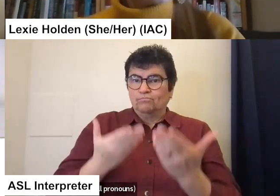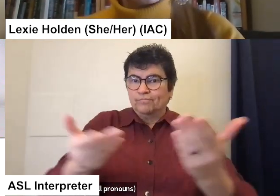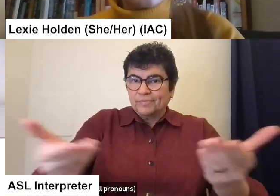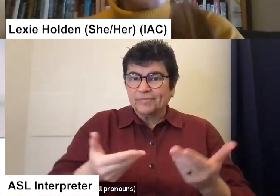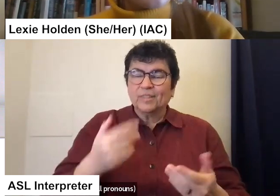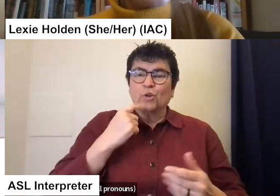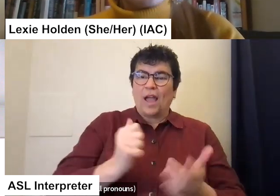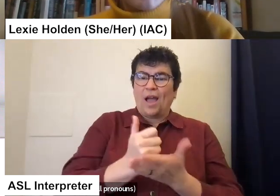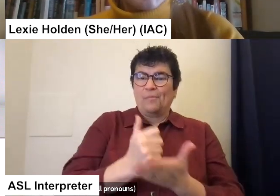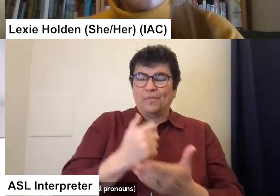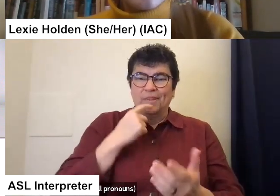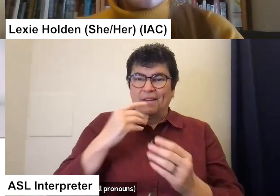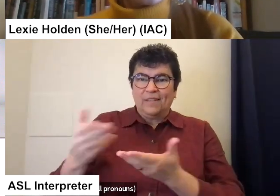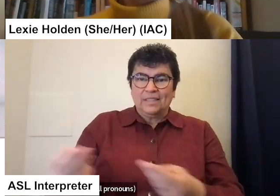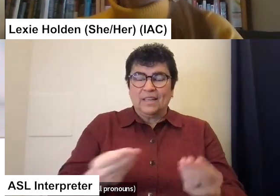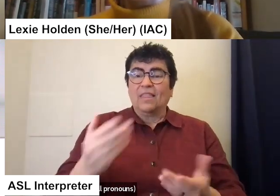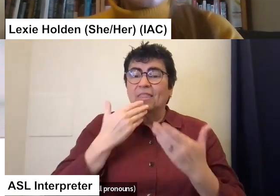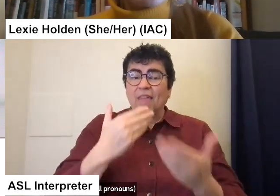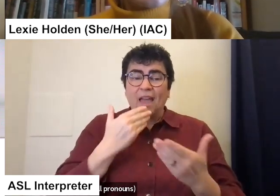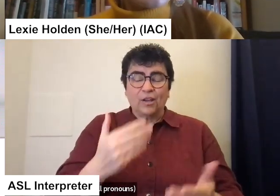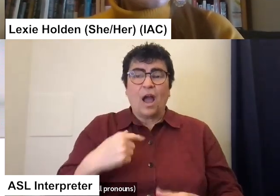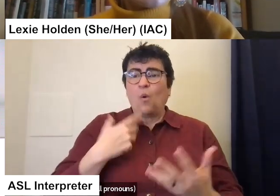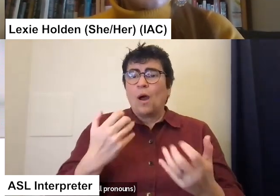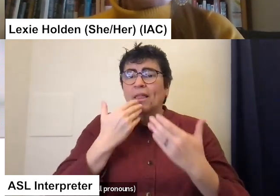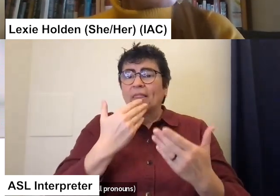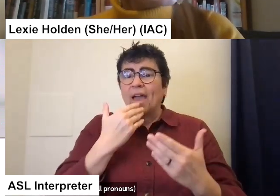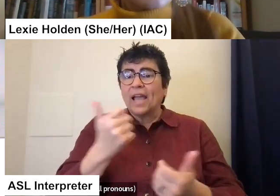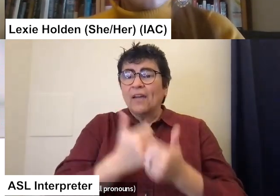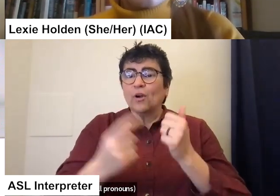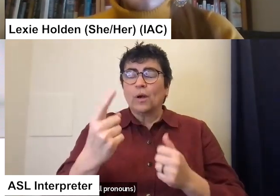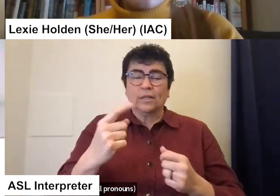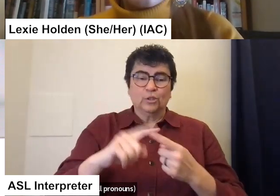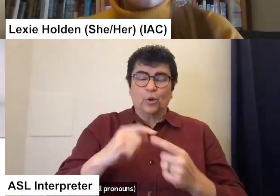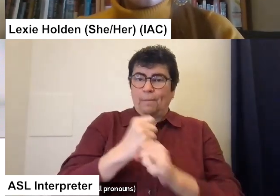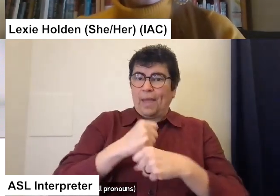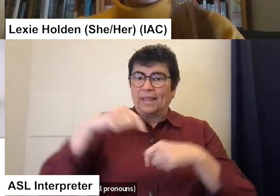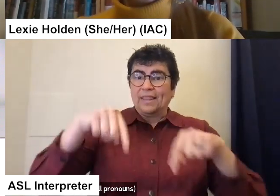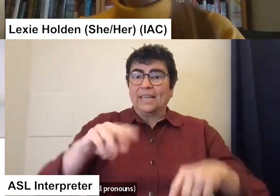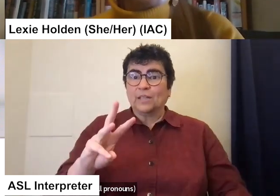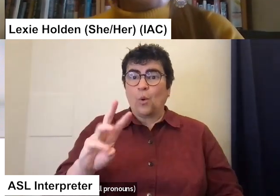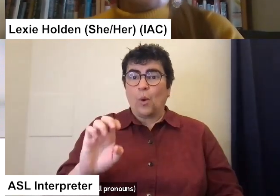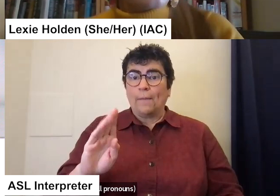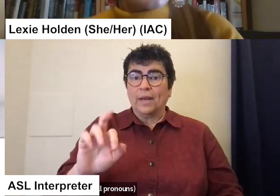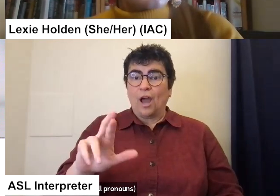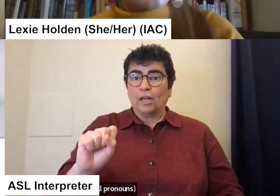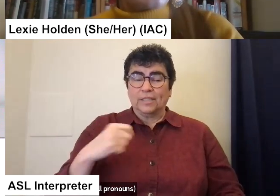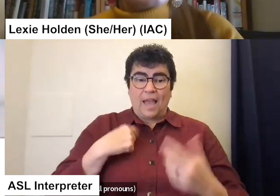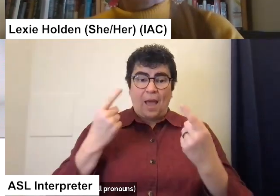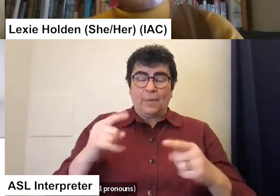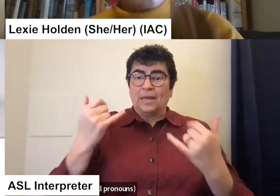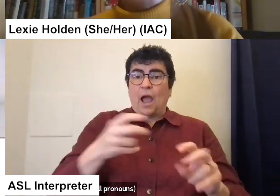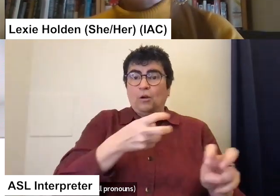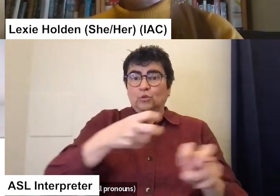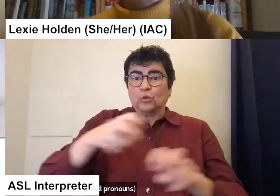facilitate. This was a wonderful thing to be part of. And I also want to thank everyone else who helps to make these webinars happen. So we're now going to transition